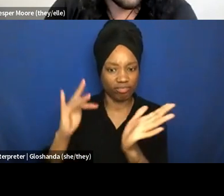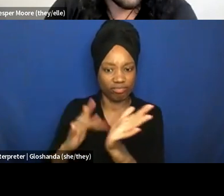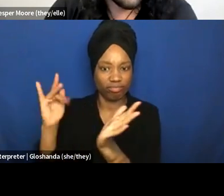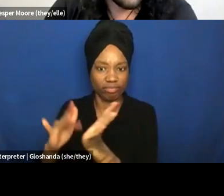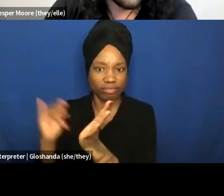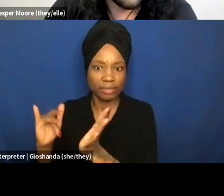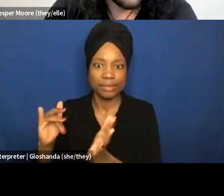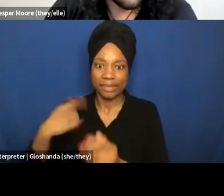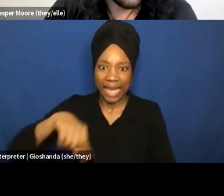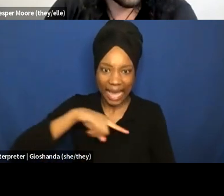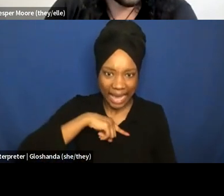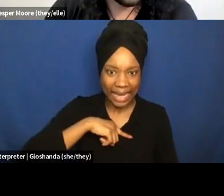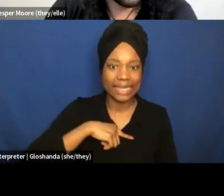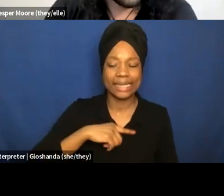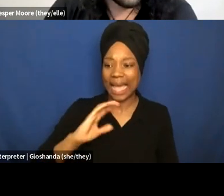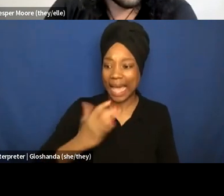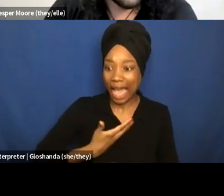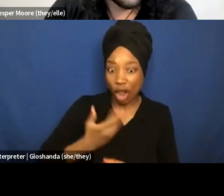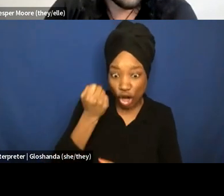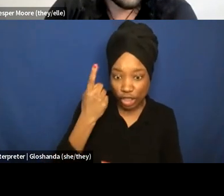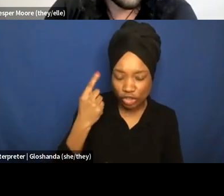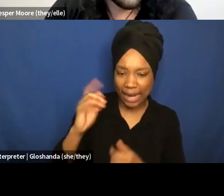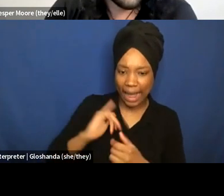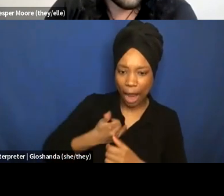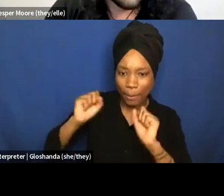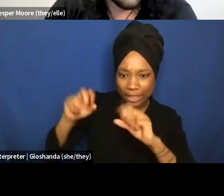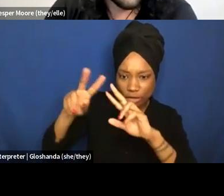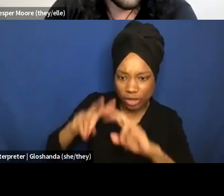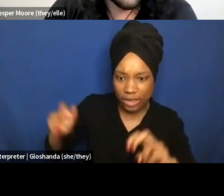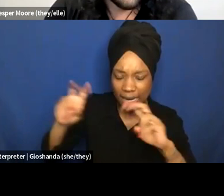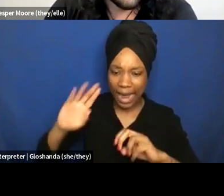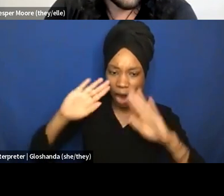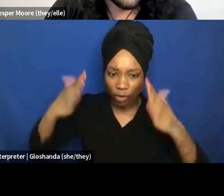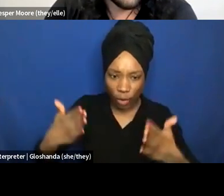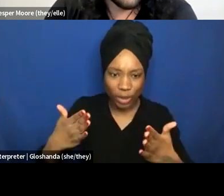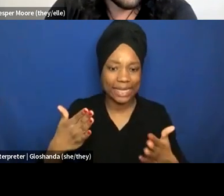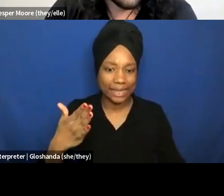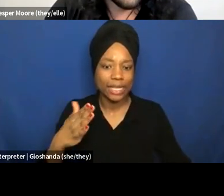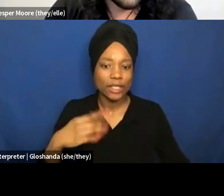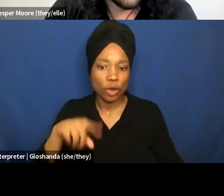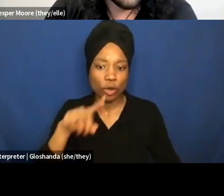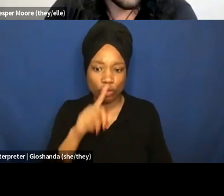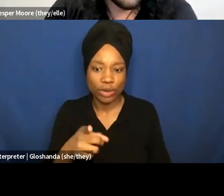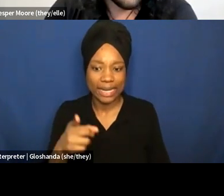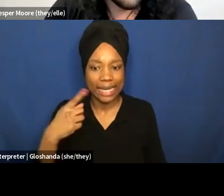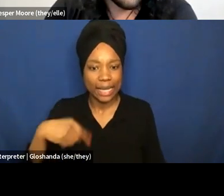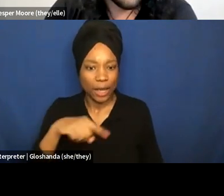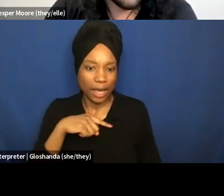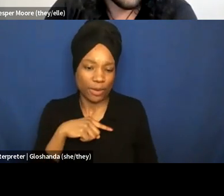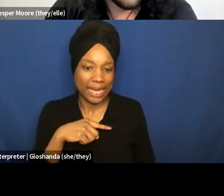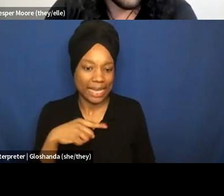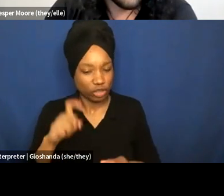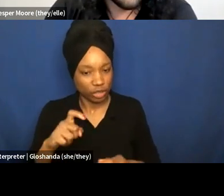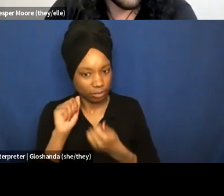our concentration, our understanding of where we come from and who we are. I'll leave it at that for the moment. I'm so grateful that y'all are here to be a part of